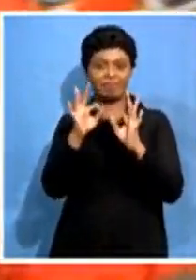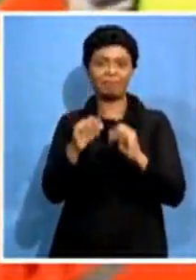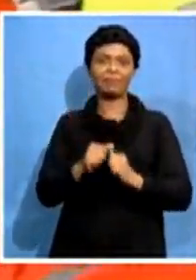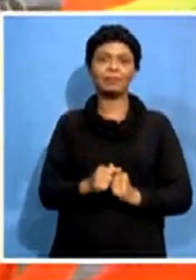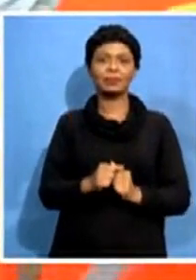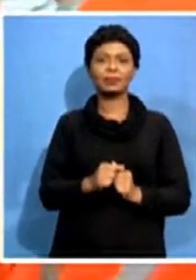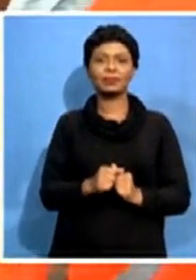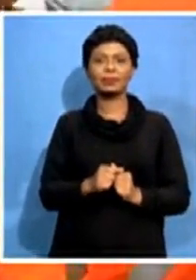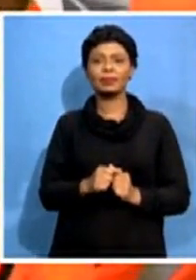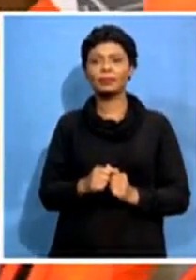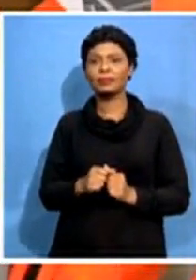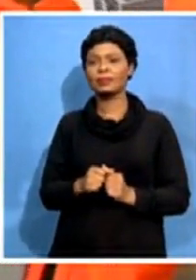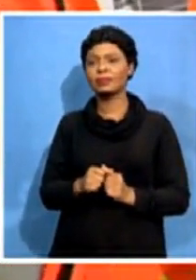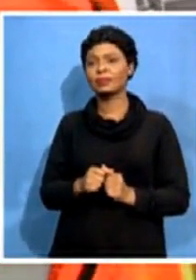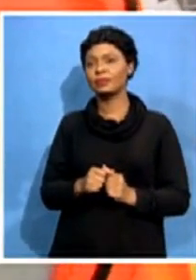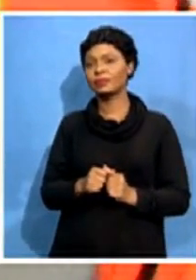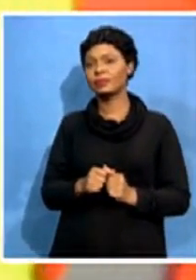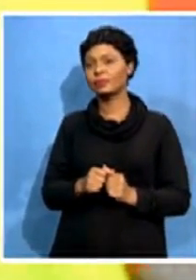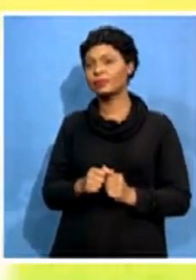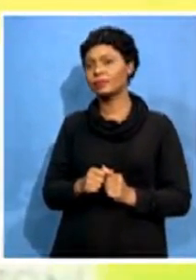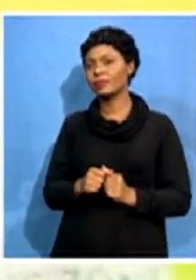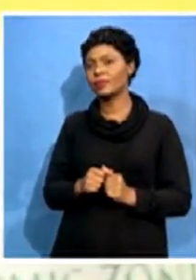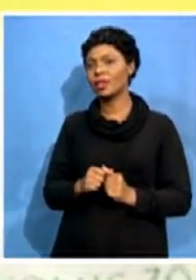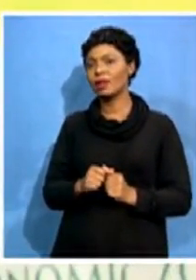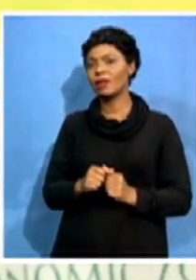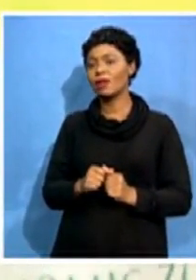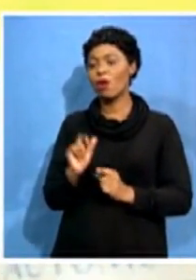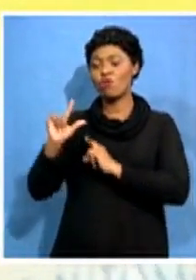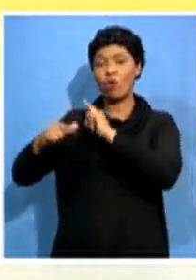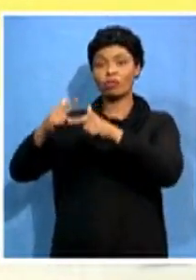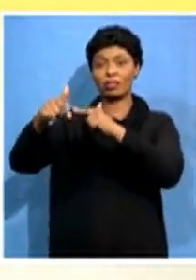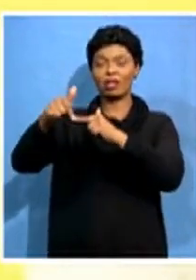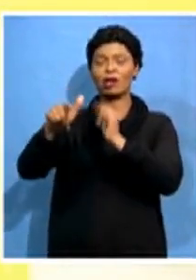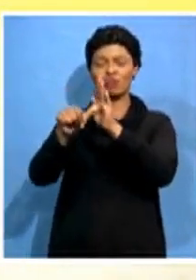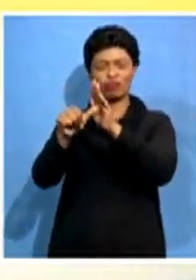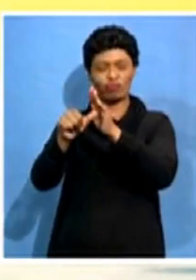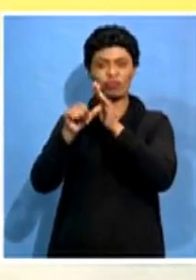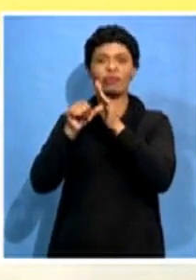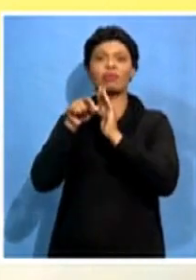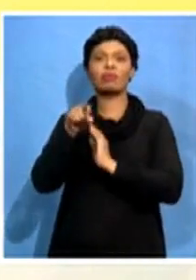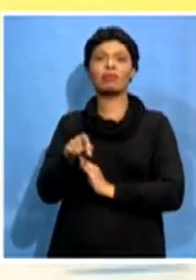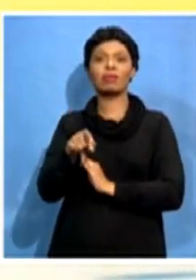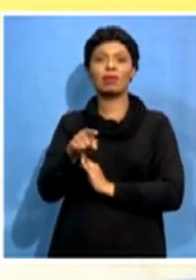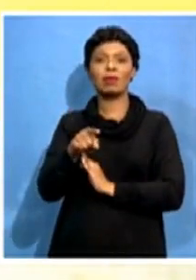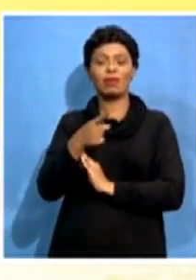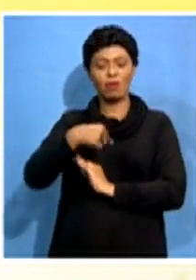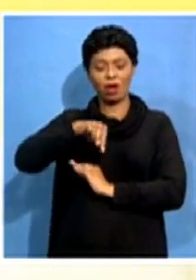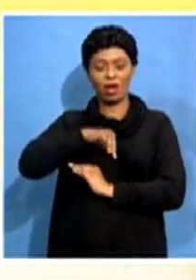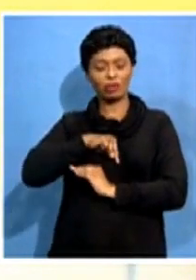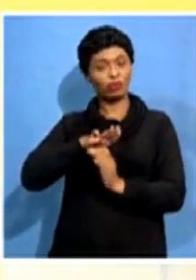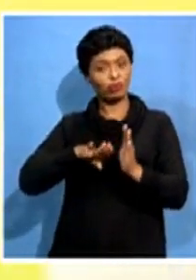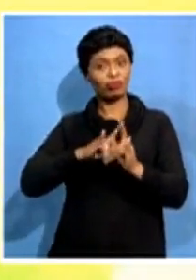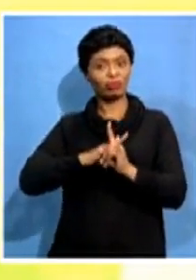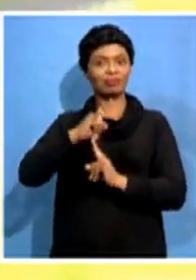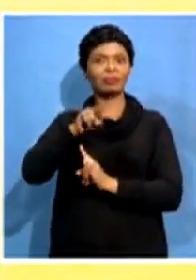chair would be logistics are coming. critical for this to work for us. The plan is to have a full service line from Silverton to